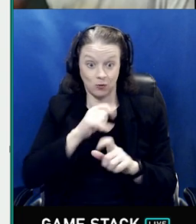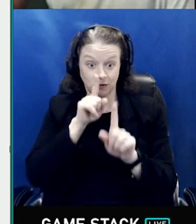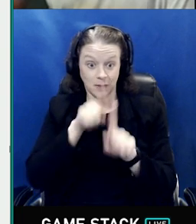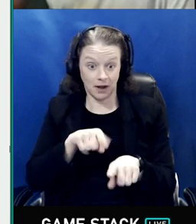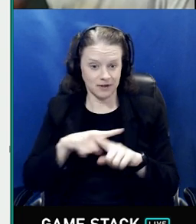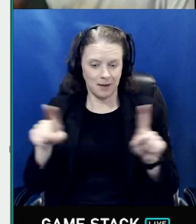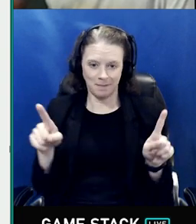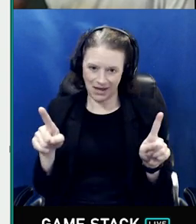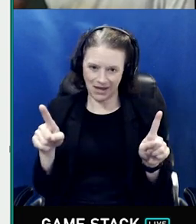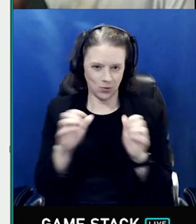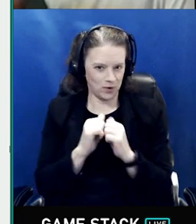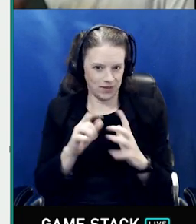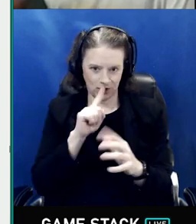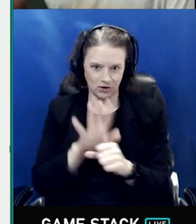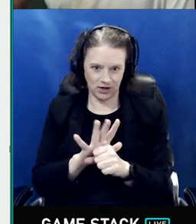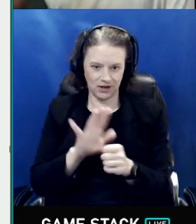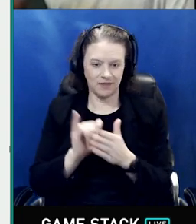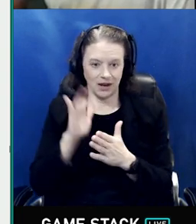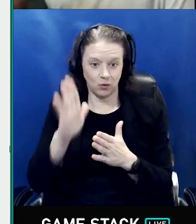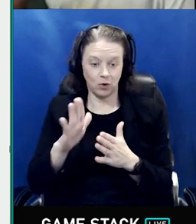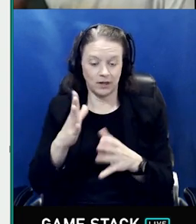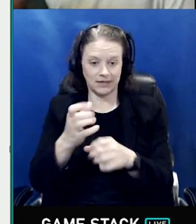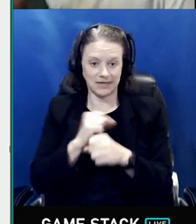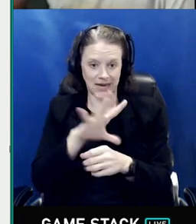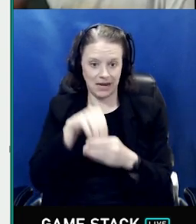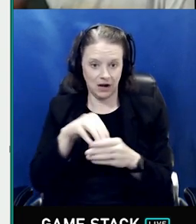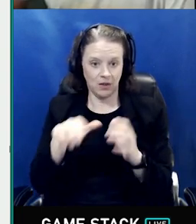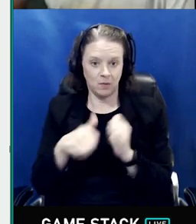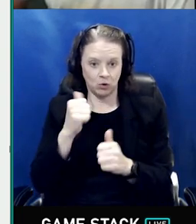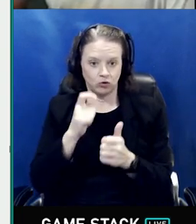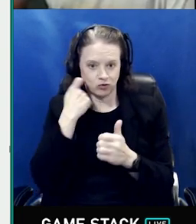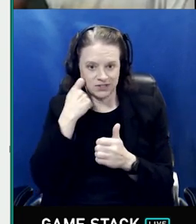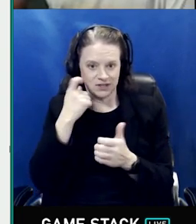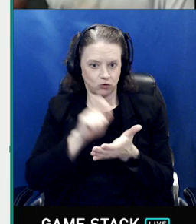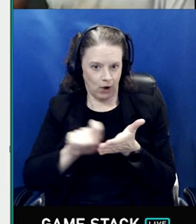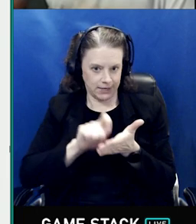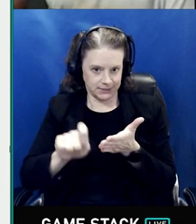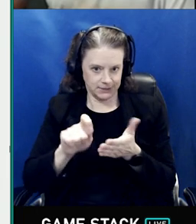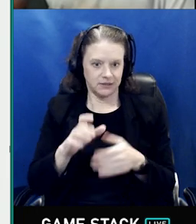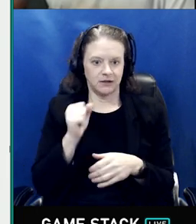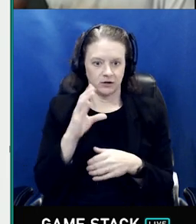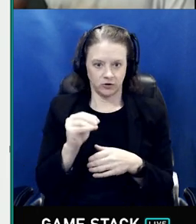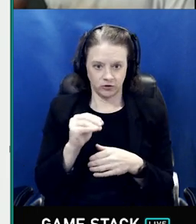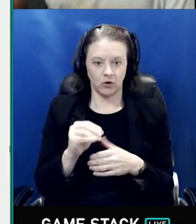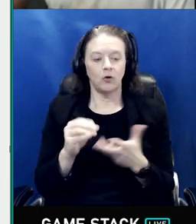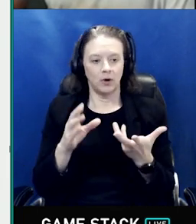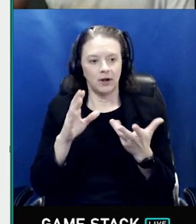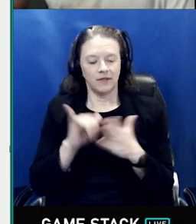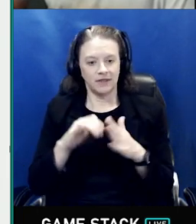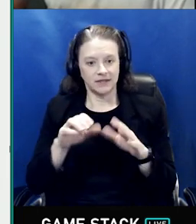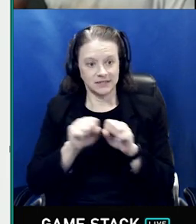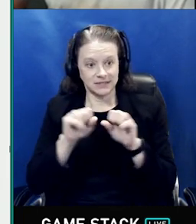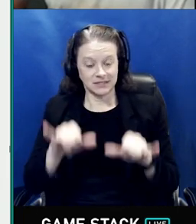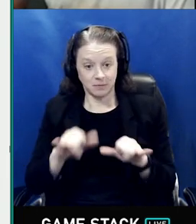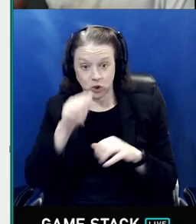most recent write. And then partition tolerance, so the system continues to operate despite an